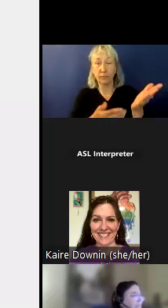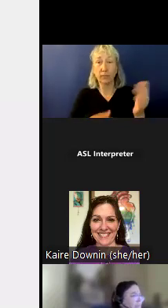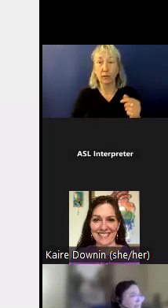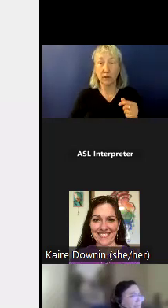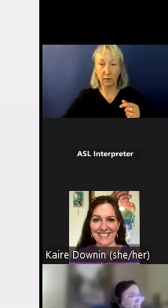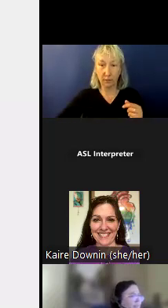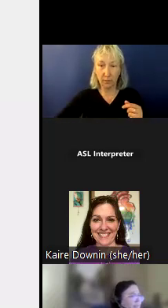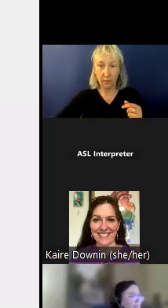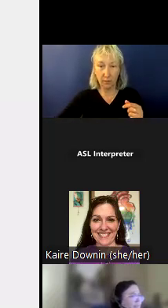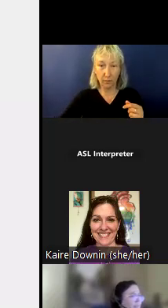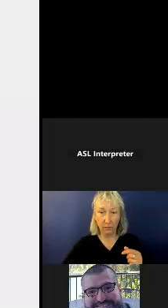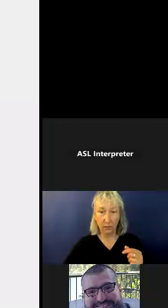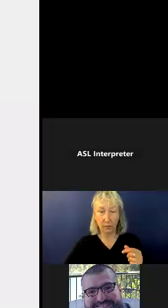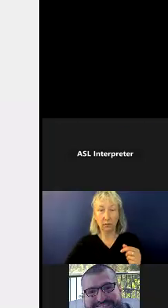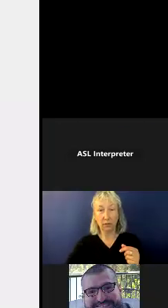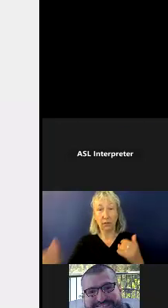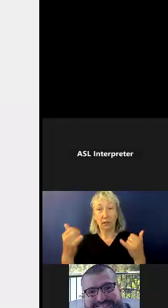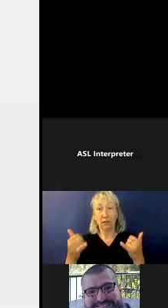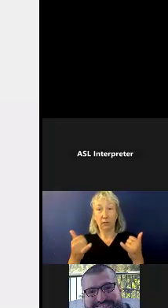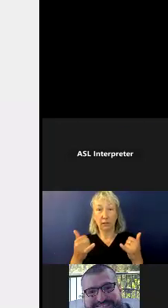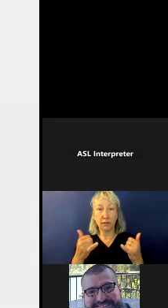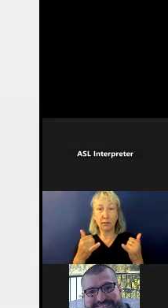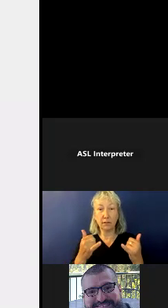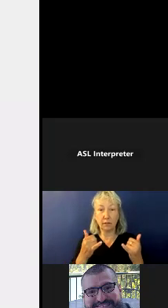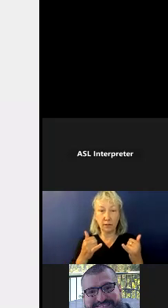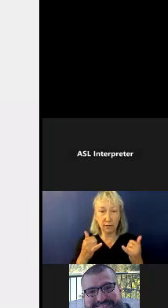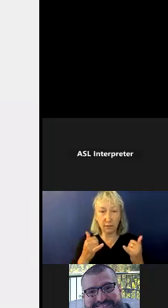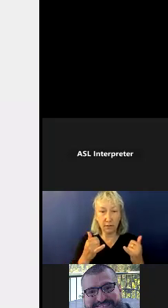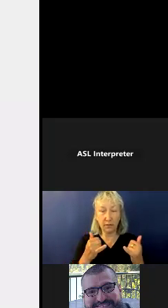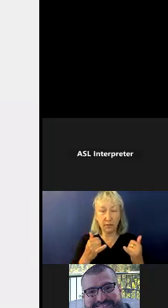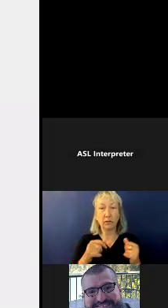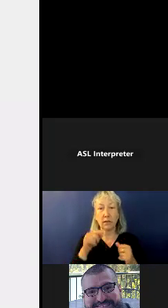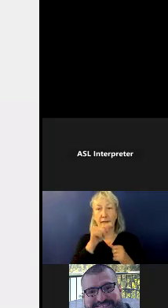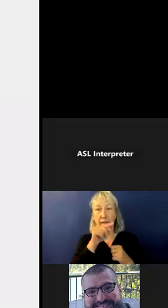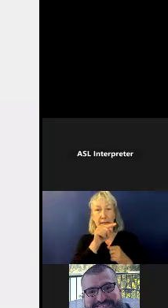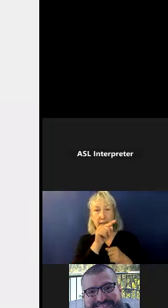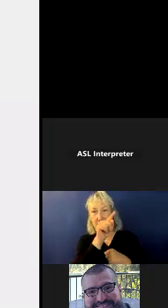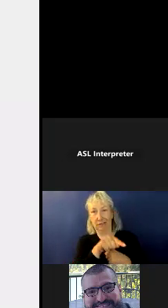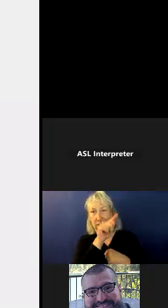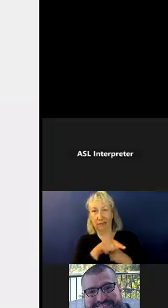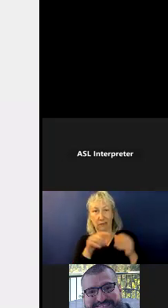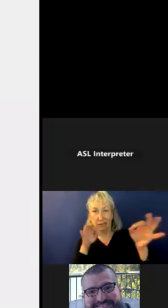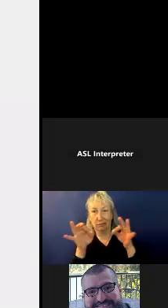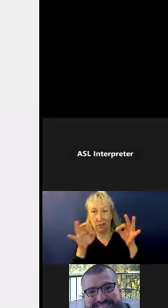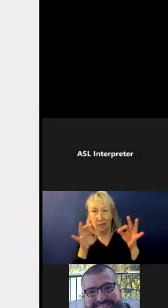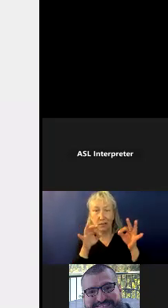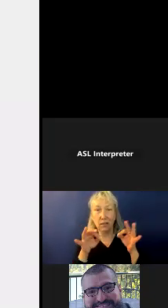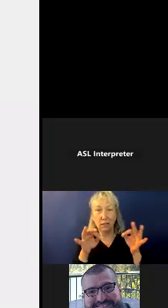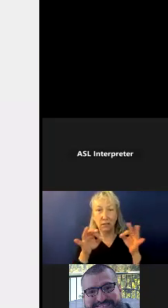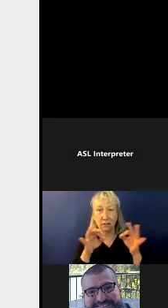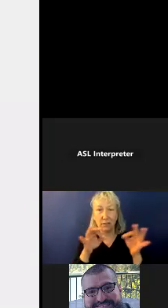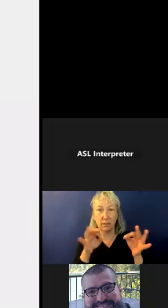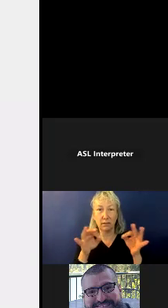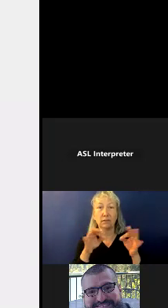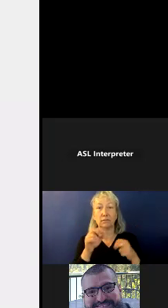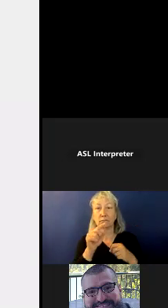you. This is a message that we're going to play to let you know how to access our Spanish translator.